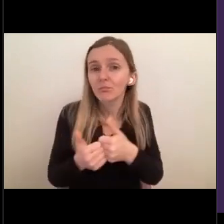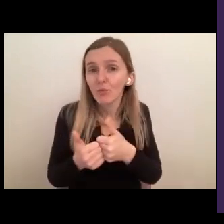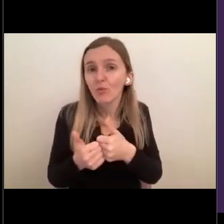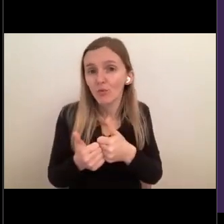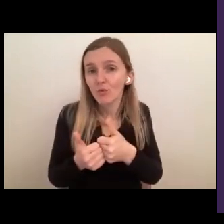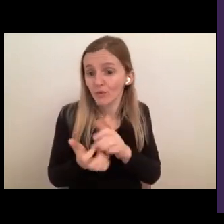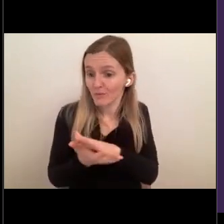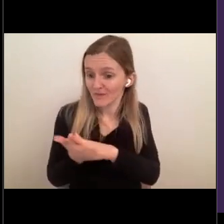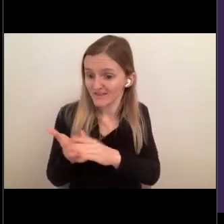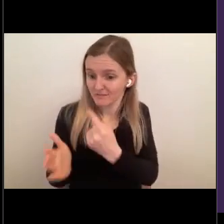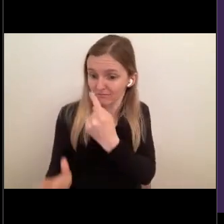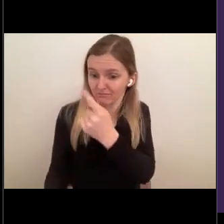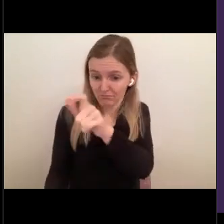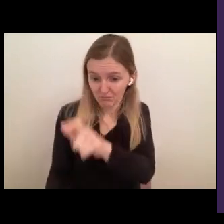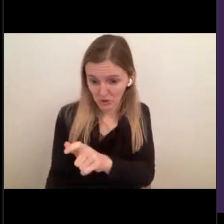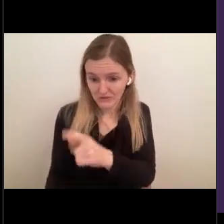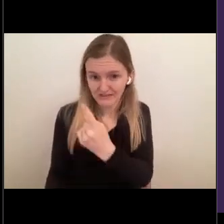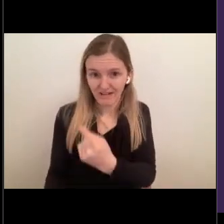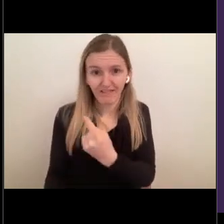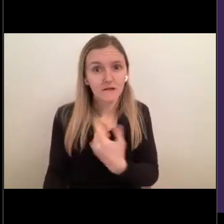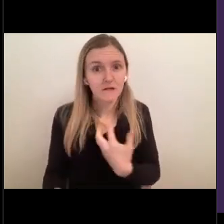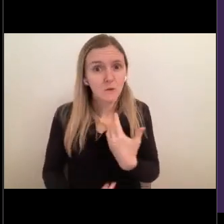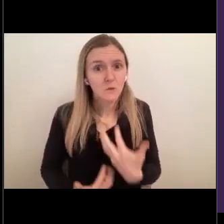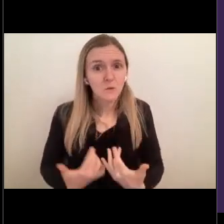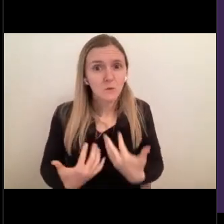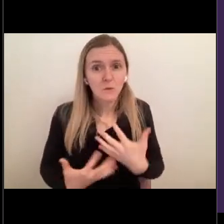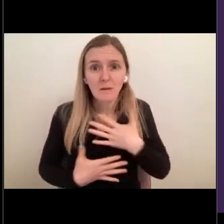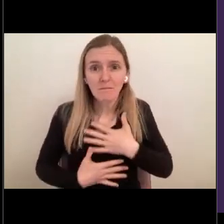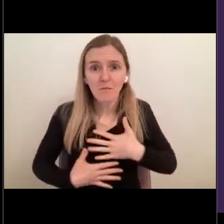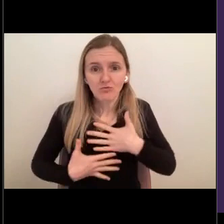those feelings come. So